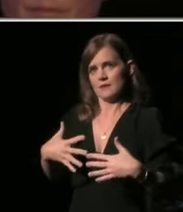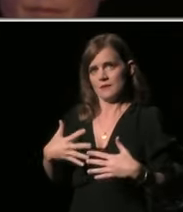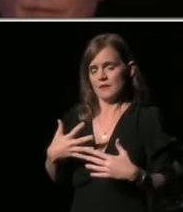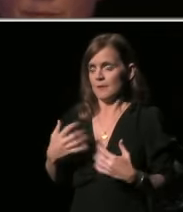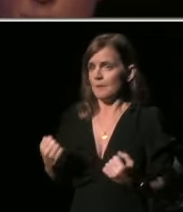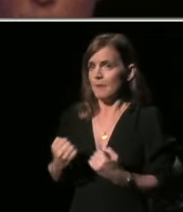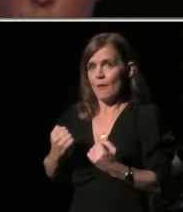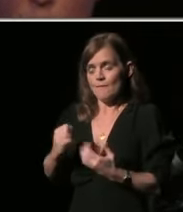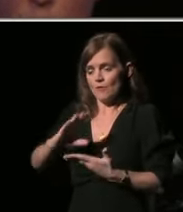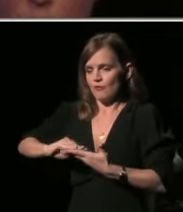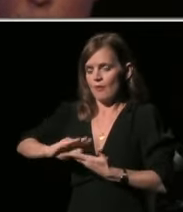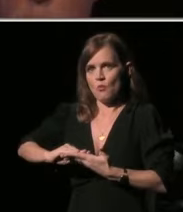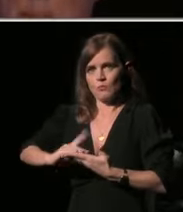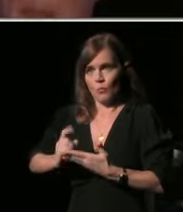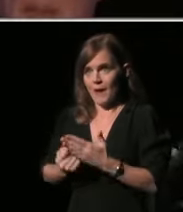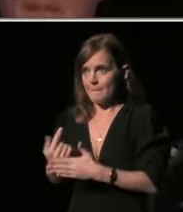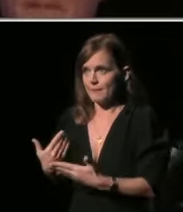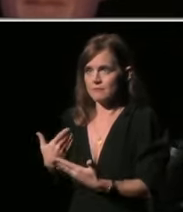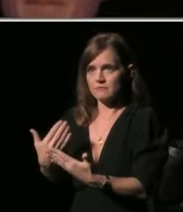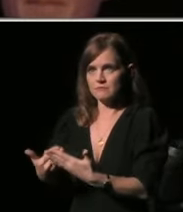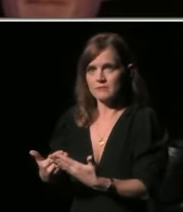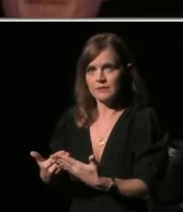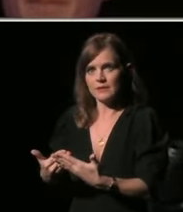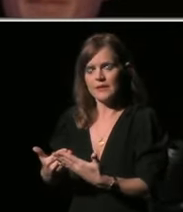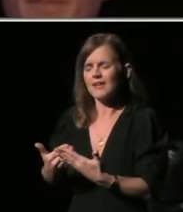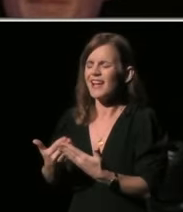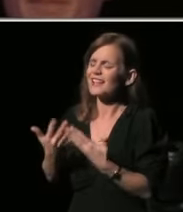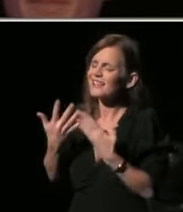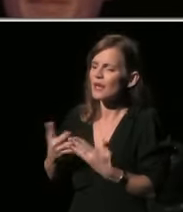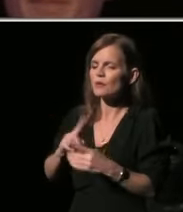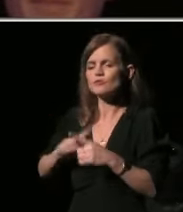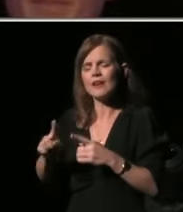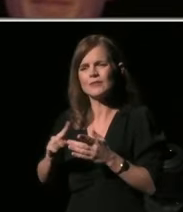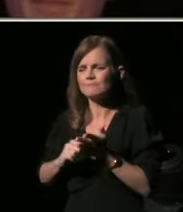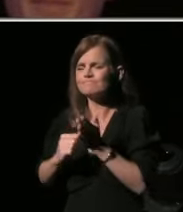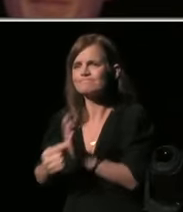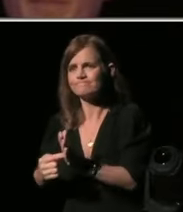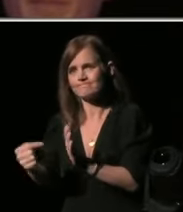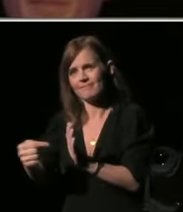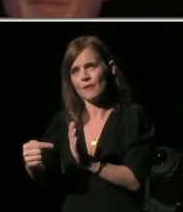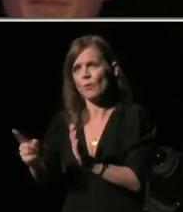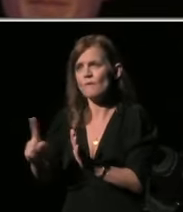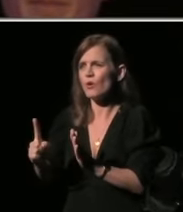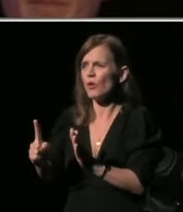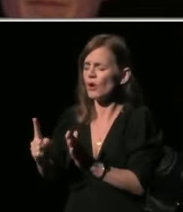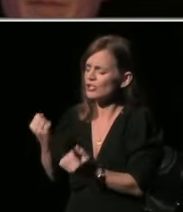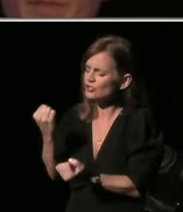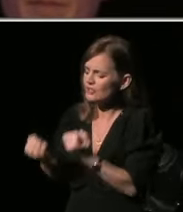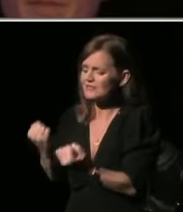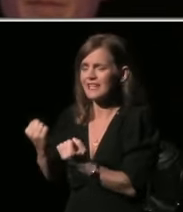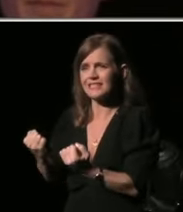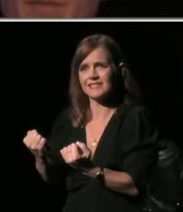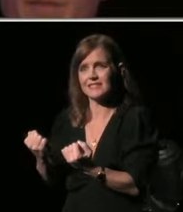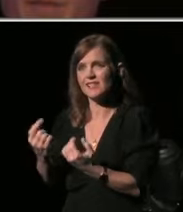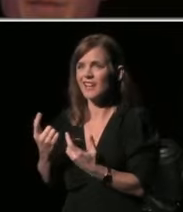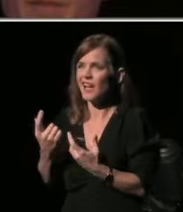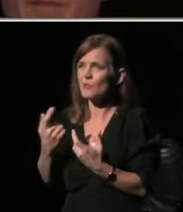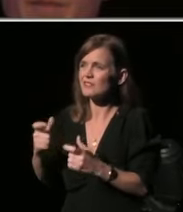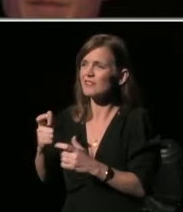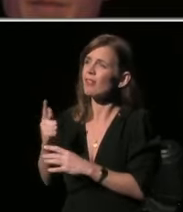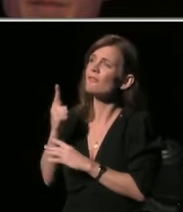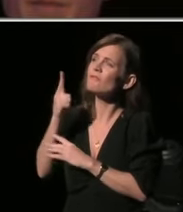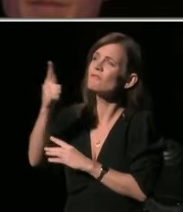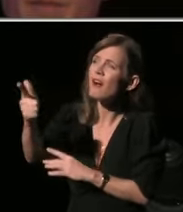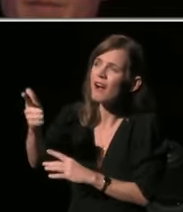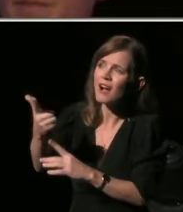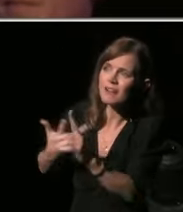happened, but also to try to show that we still have an outstanding issue of justice and that we're still a long way away from getting